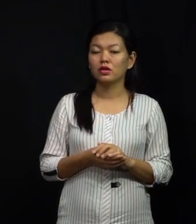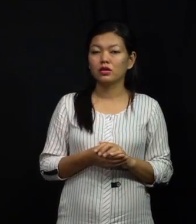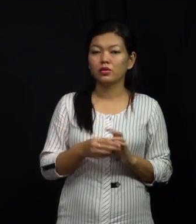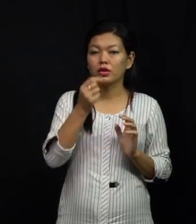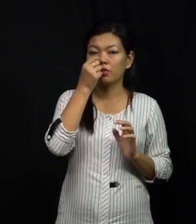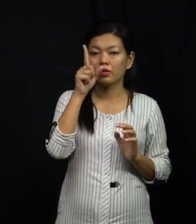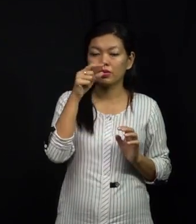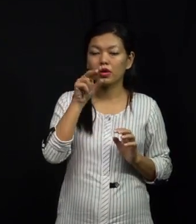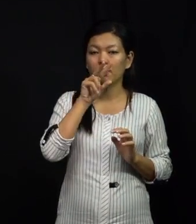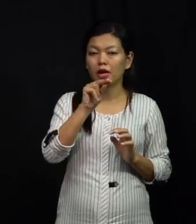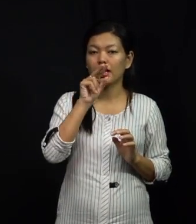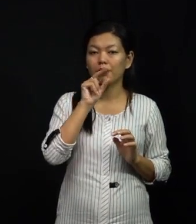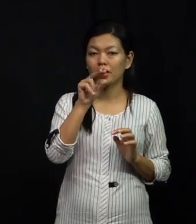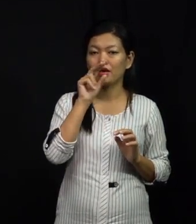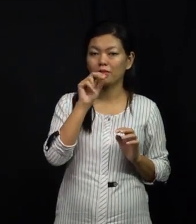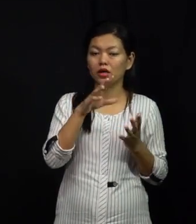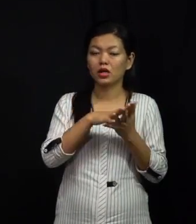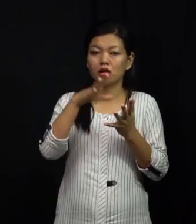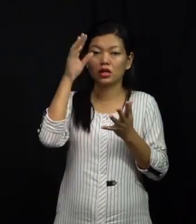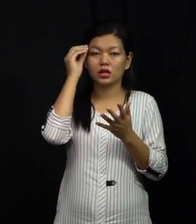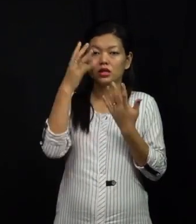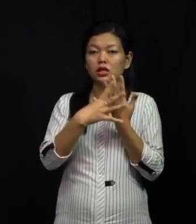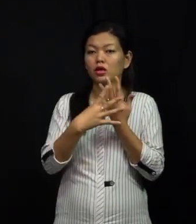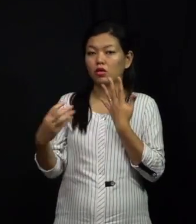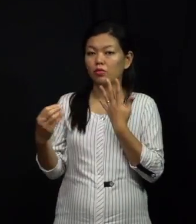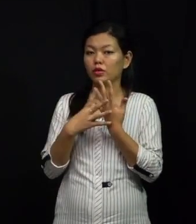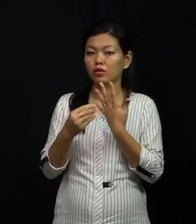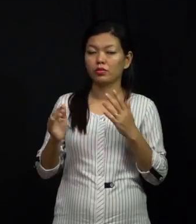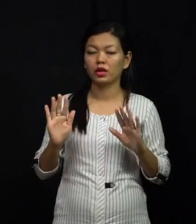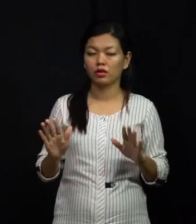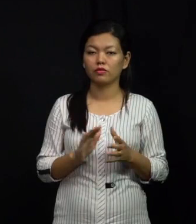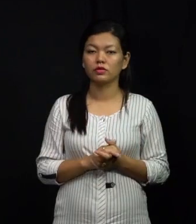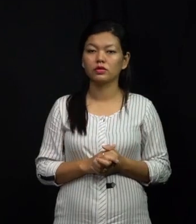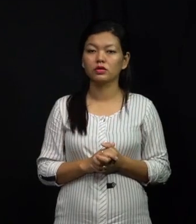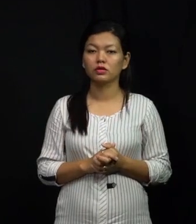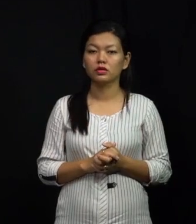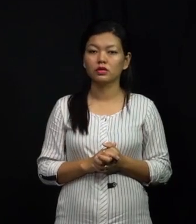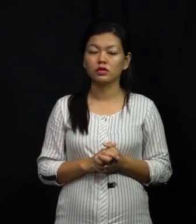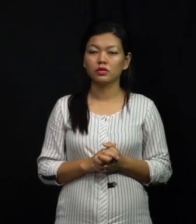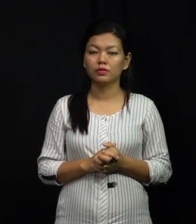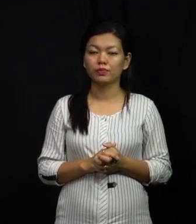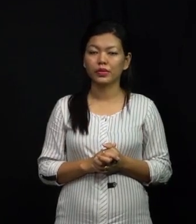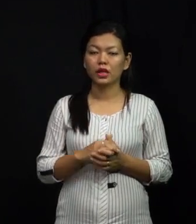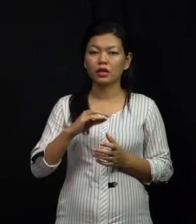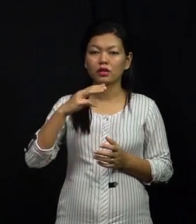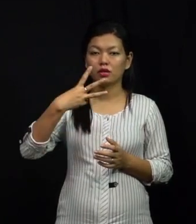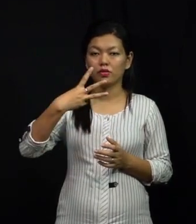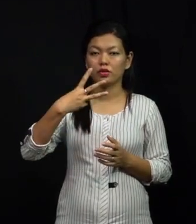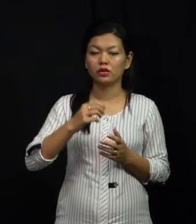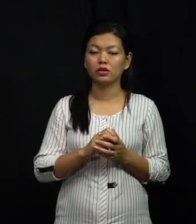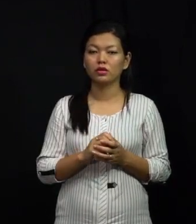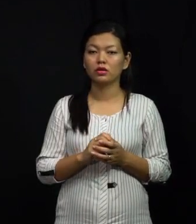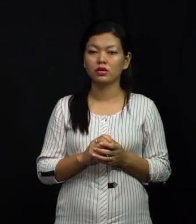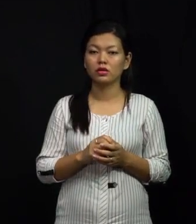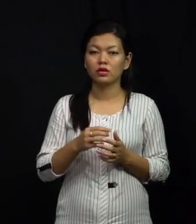the elders at home. Okay, so those are some of the social development. When we look into the emotional development of